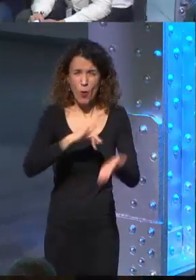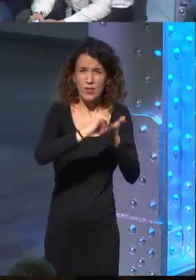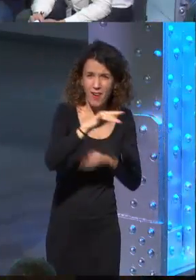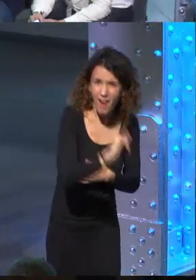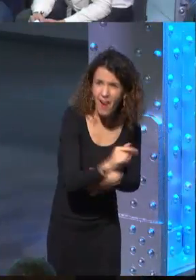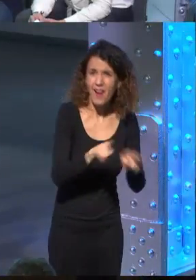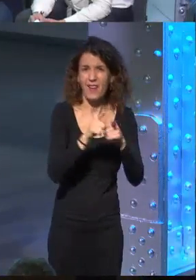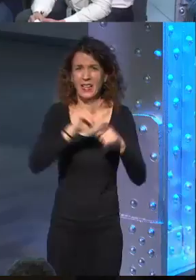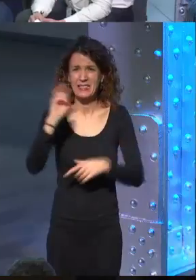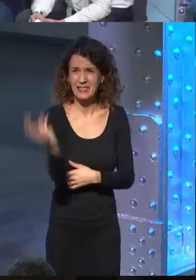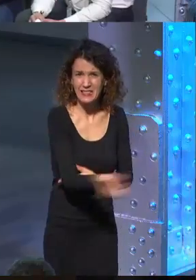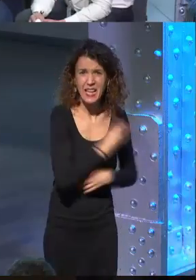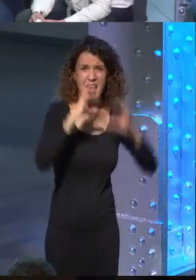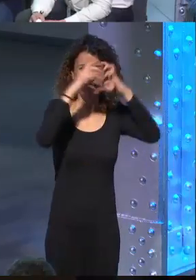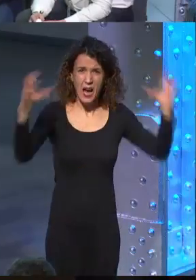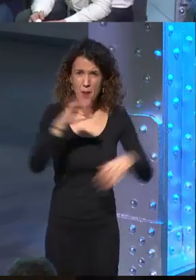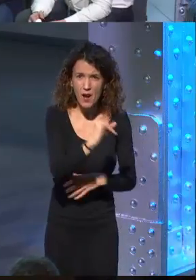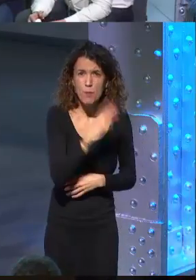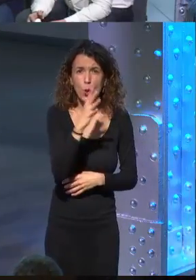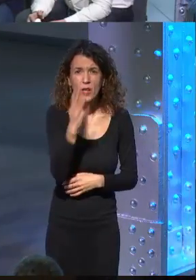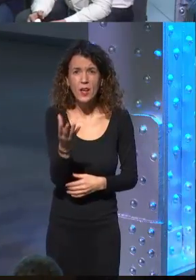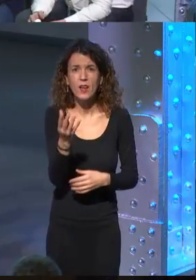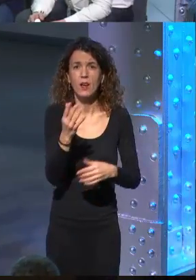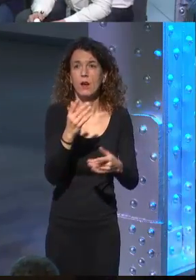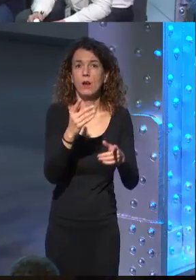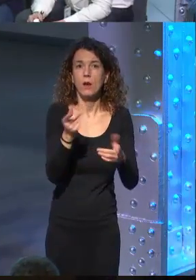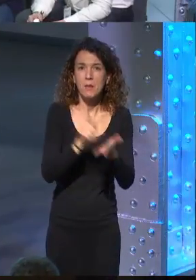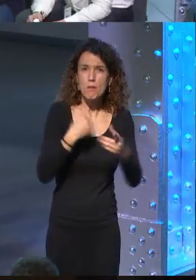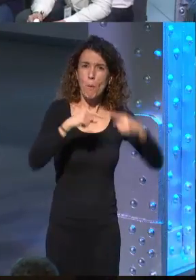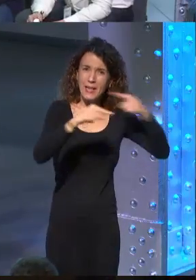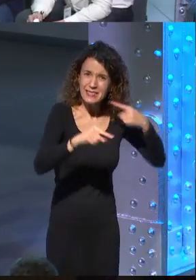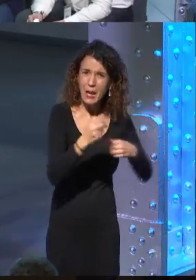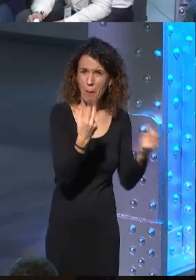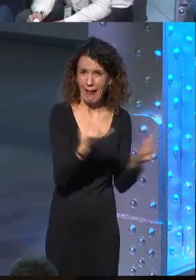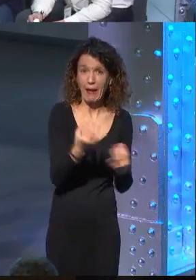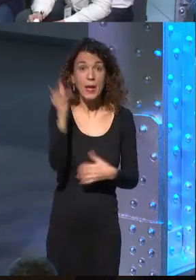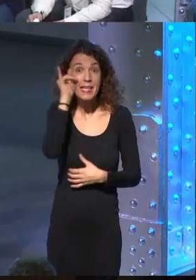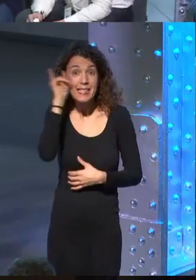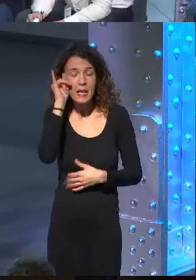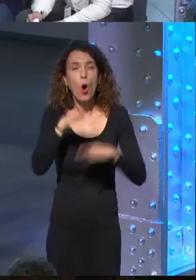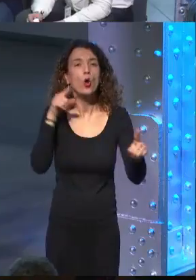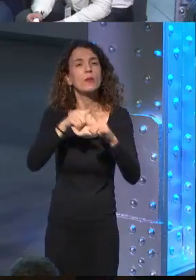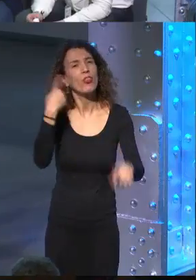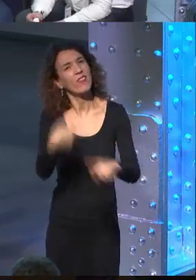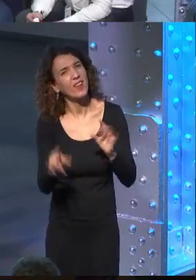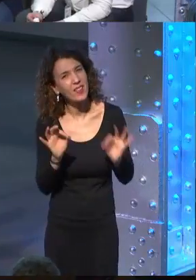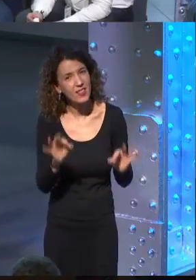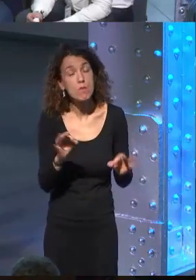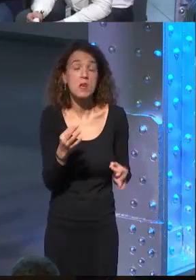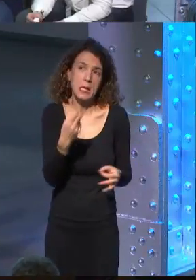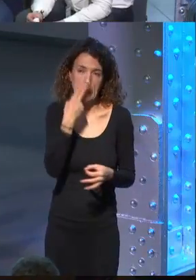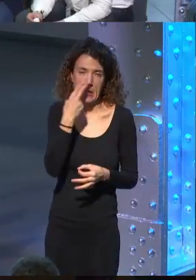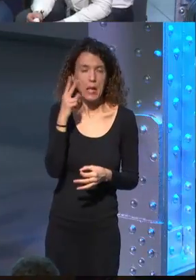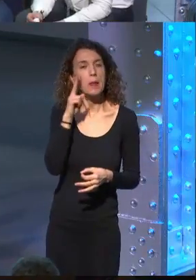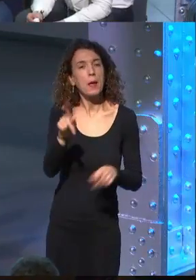The adults would have said, well, we have Hangouts, we have WhatsApp, we have Skype. Why do you want to communicate through Instagram? Instagram is